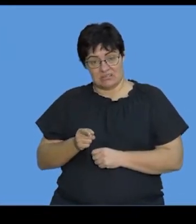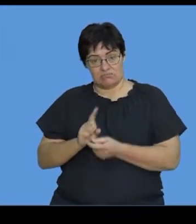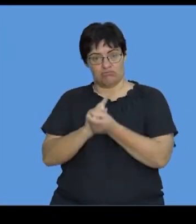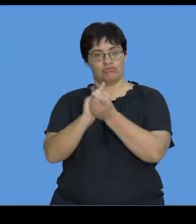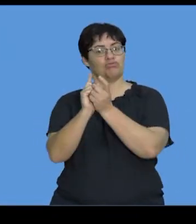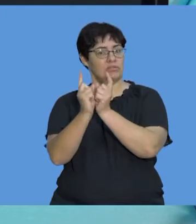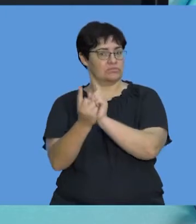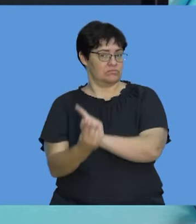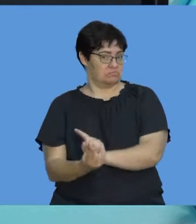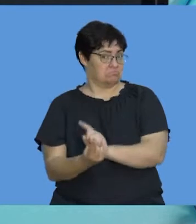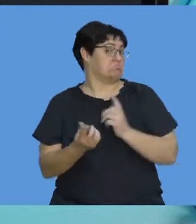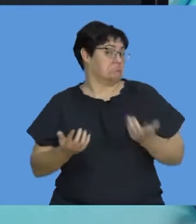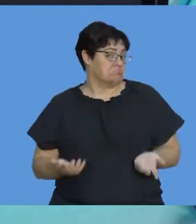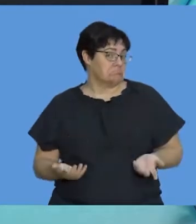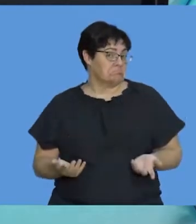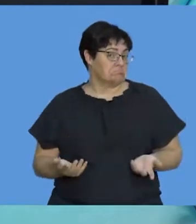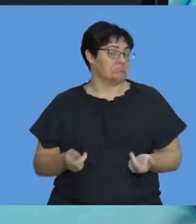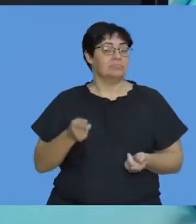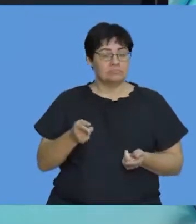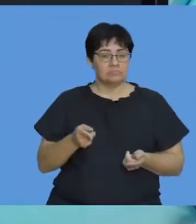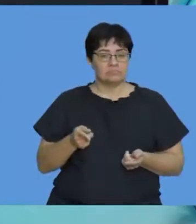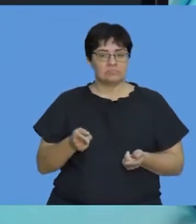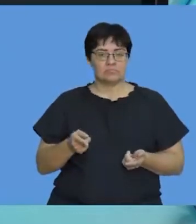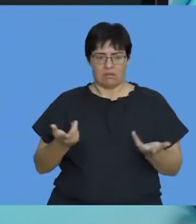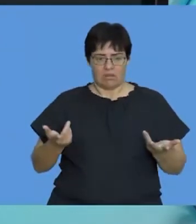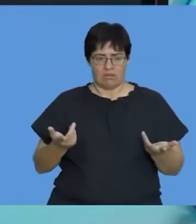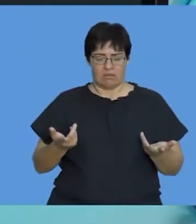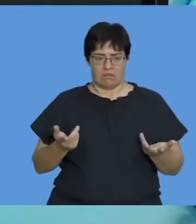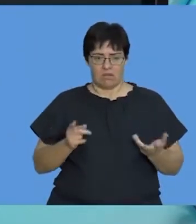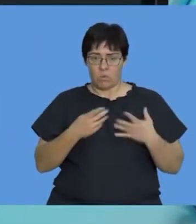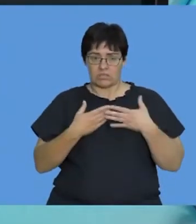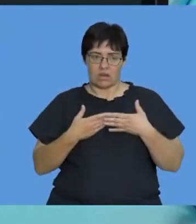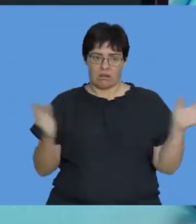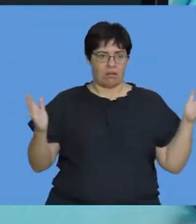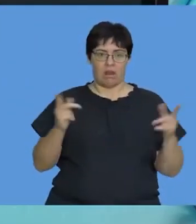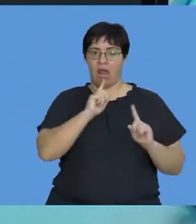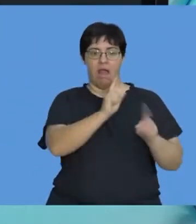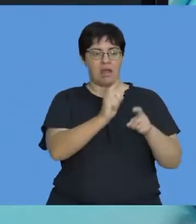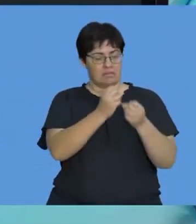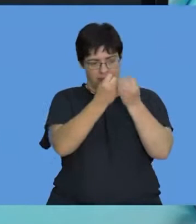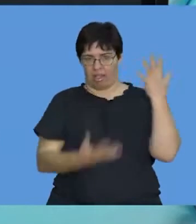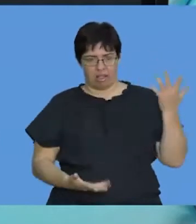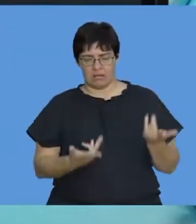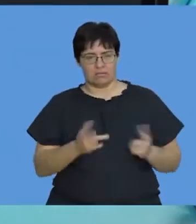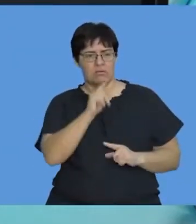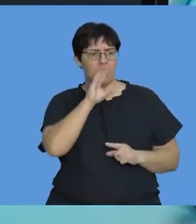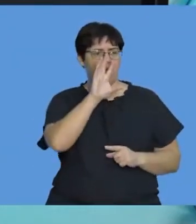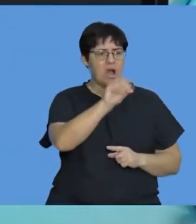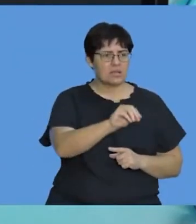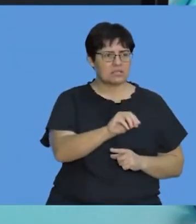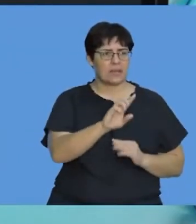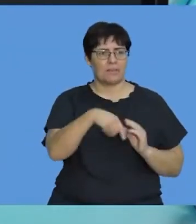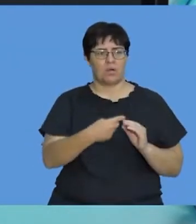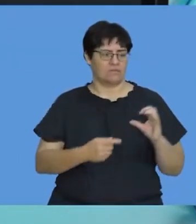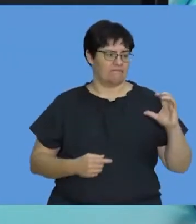changes. Now, this is a very open-ended question because am I asking you about